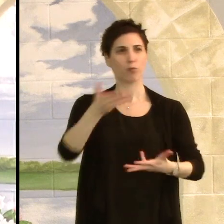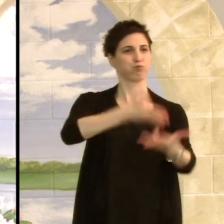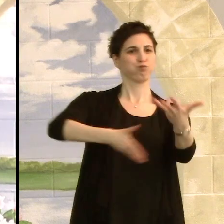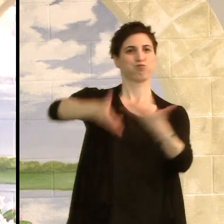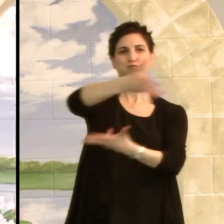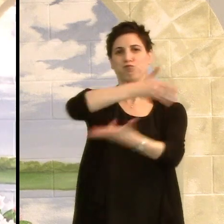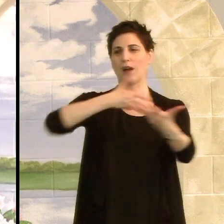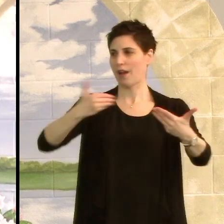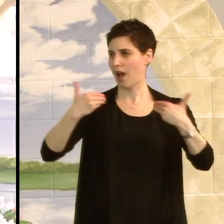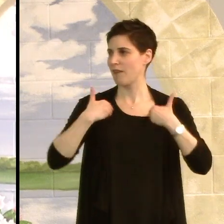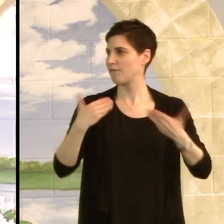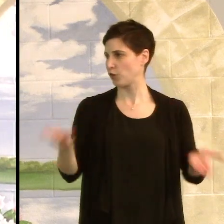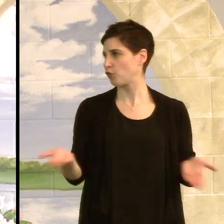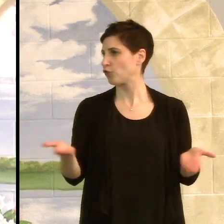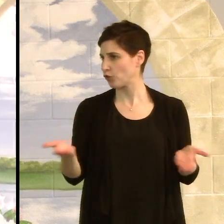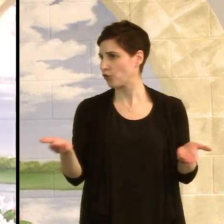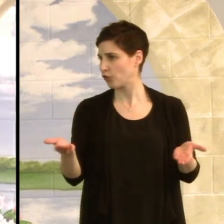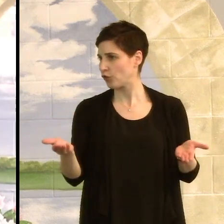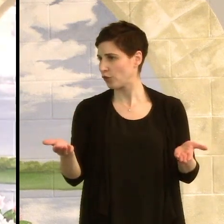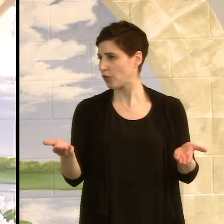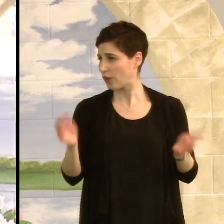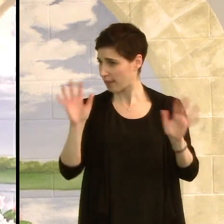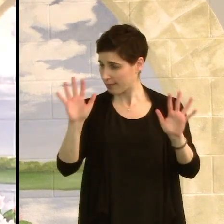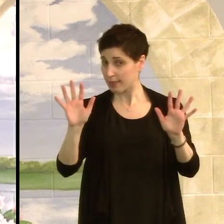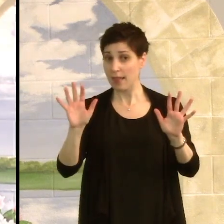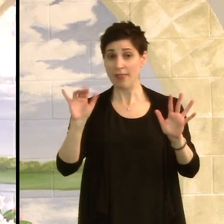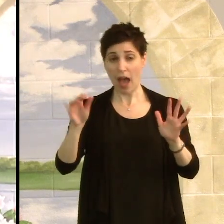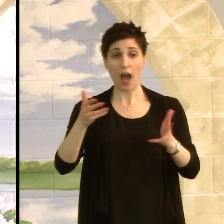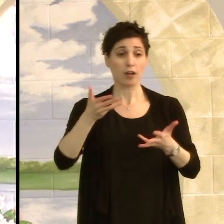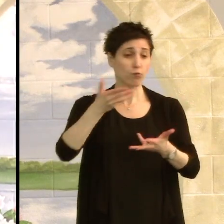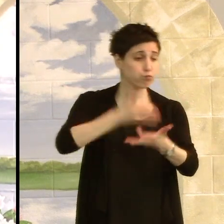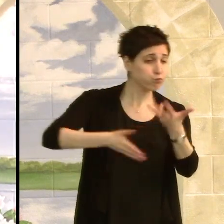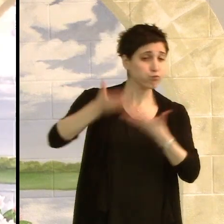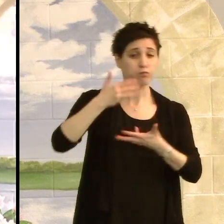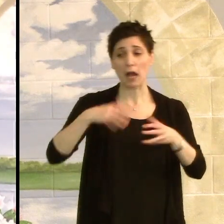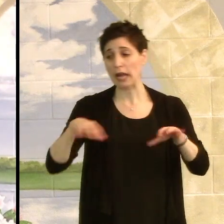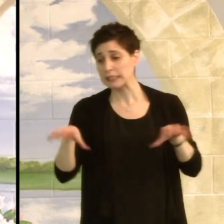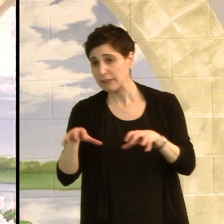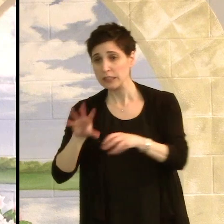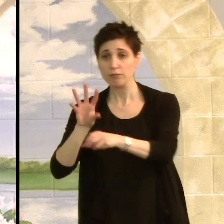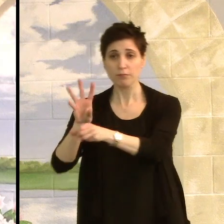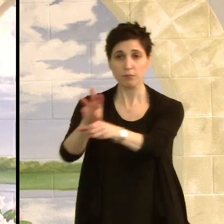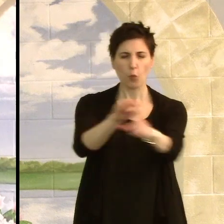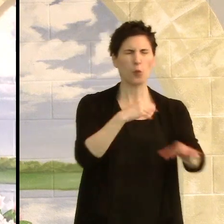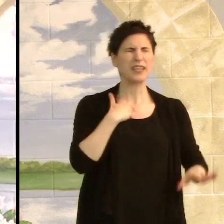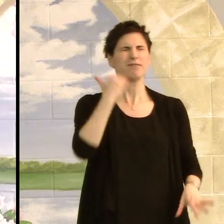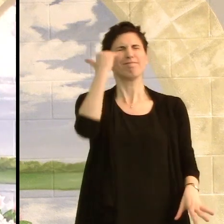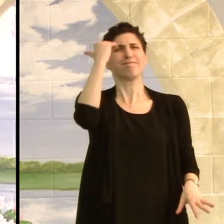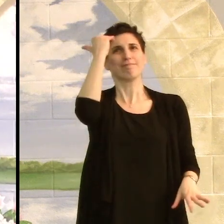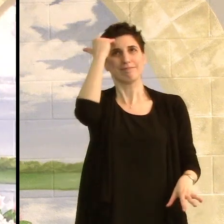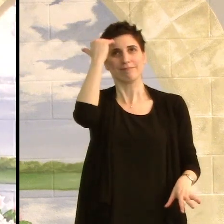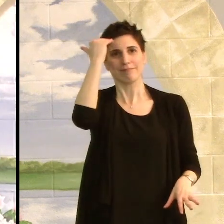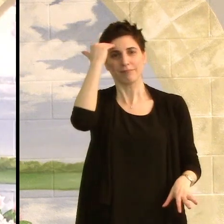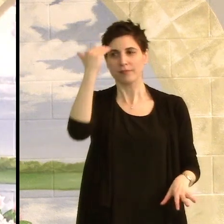social life. These are all things that we know improve the mental